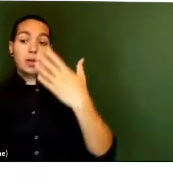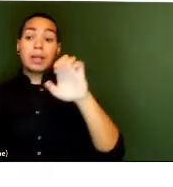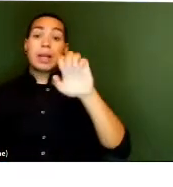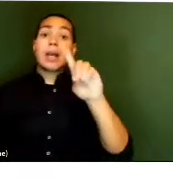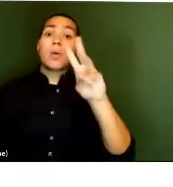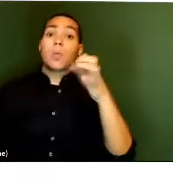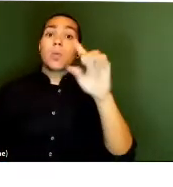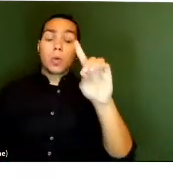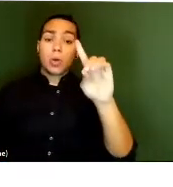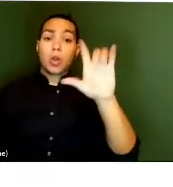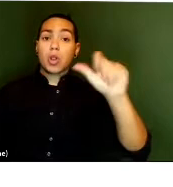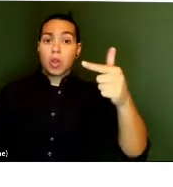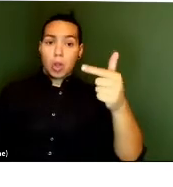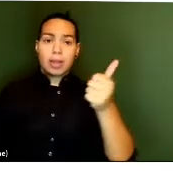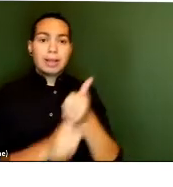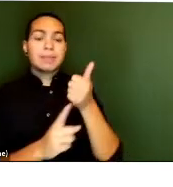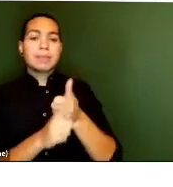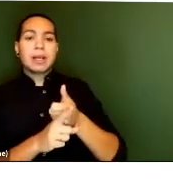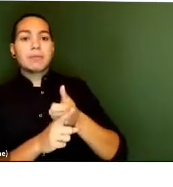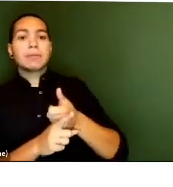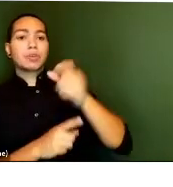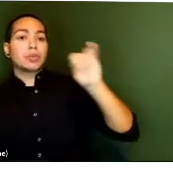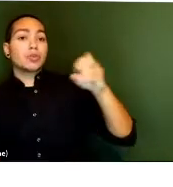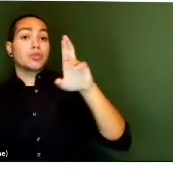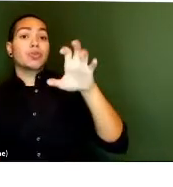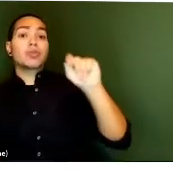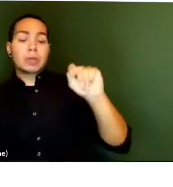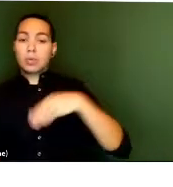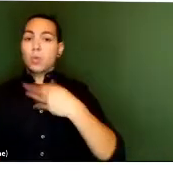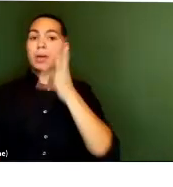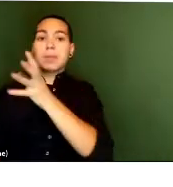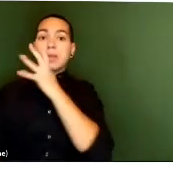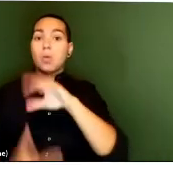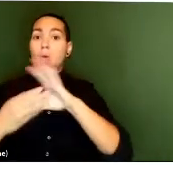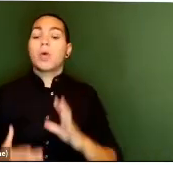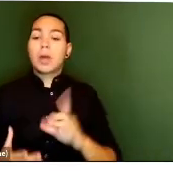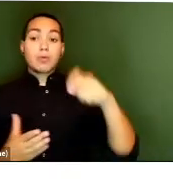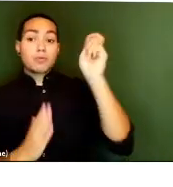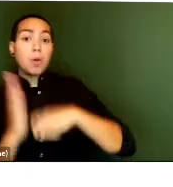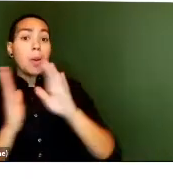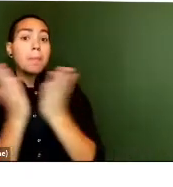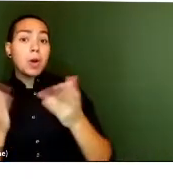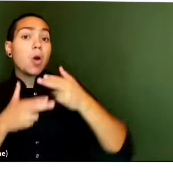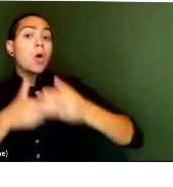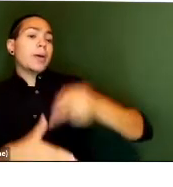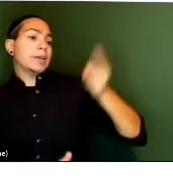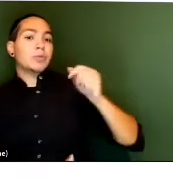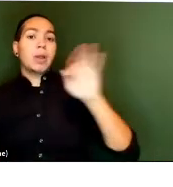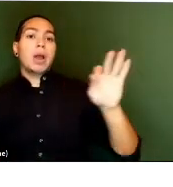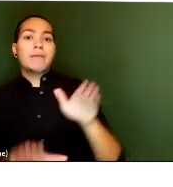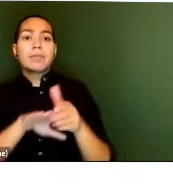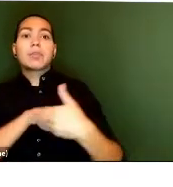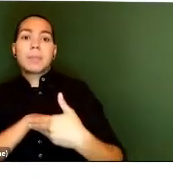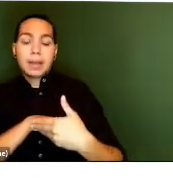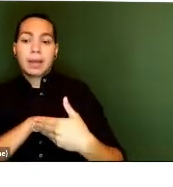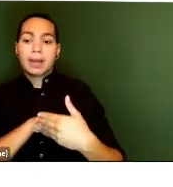owner, jurist in the 1700s. He wrote a book called The History of Jamaica in 1774, in which